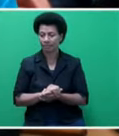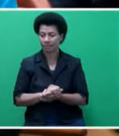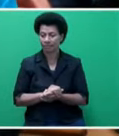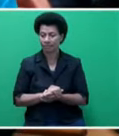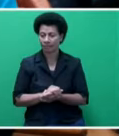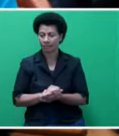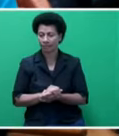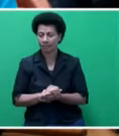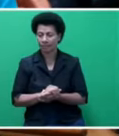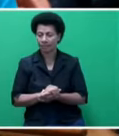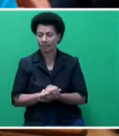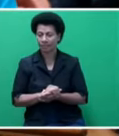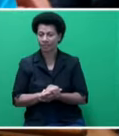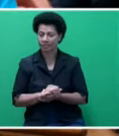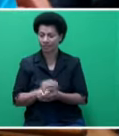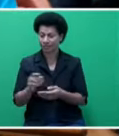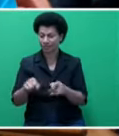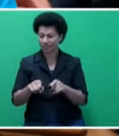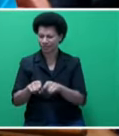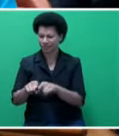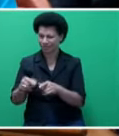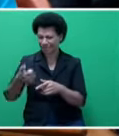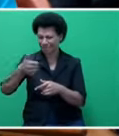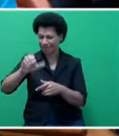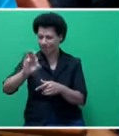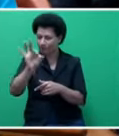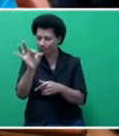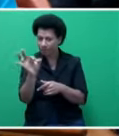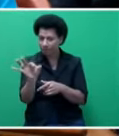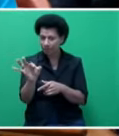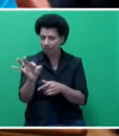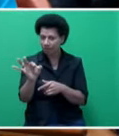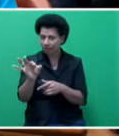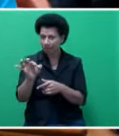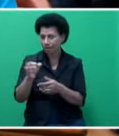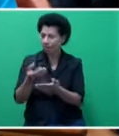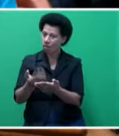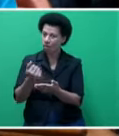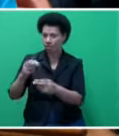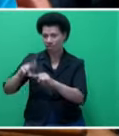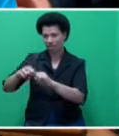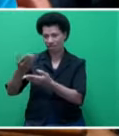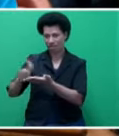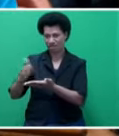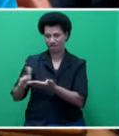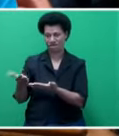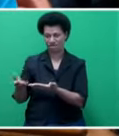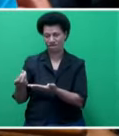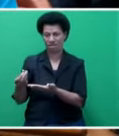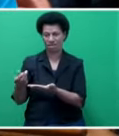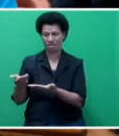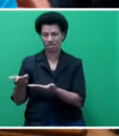basically take away almost 60% of that member's account. And